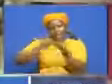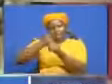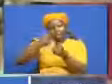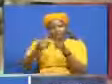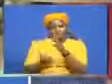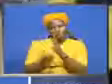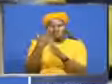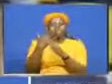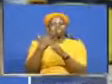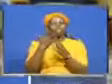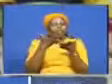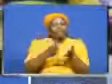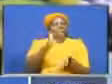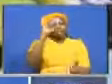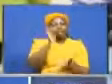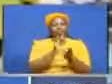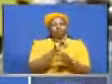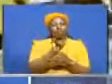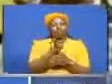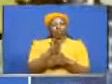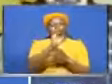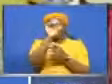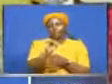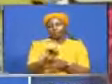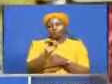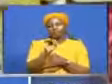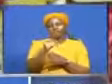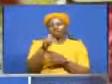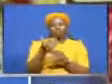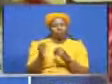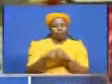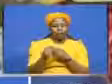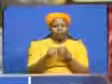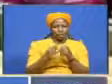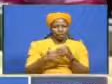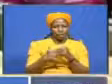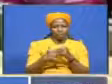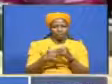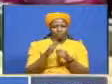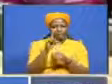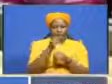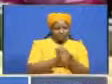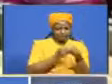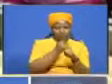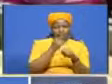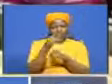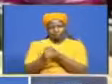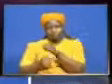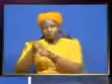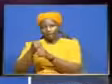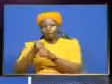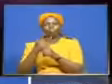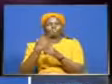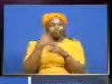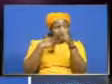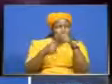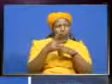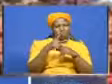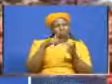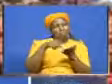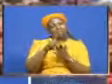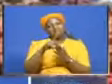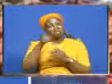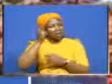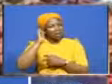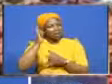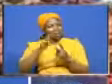also noticeably declined by 1.2 percentage points from September. From a year-on-year perspective, prices of eggs, chicken, duck